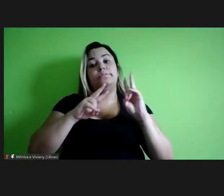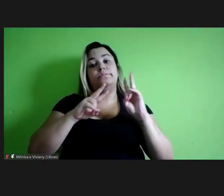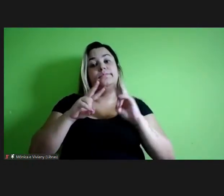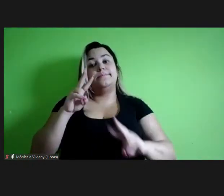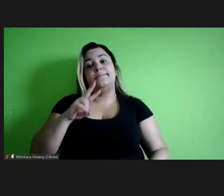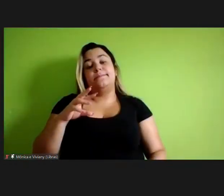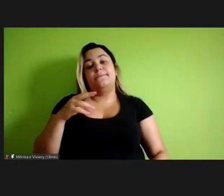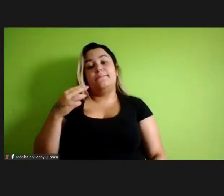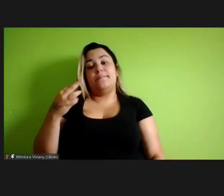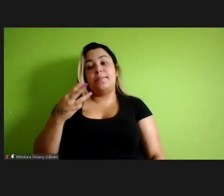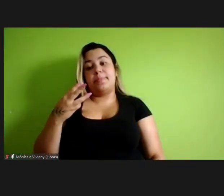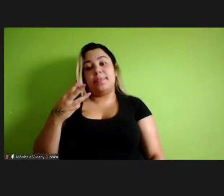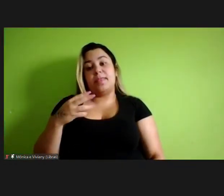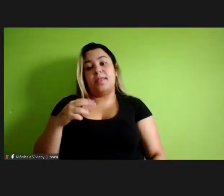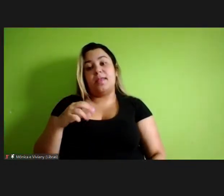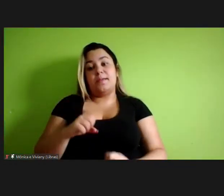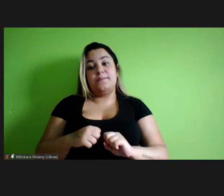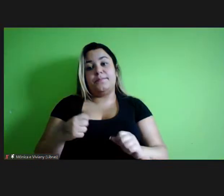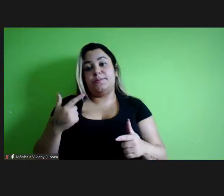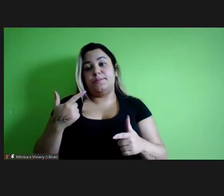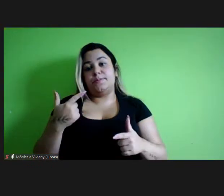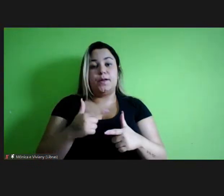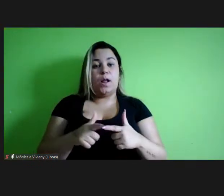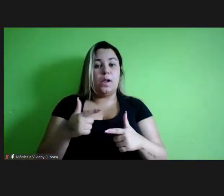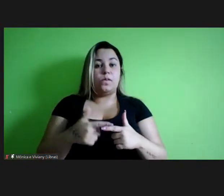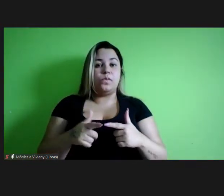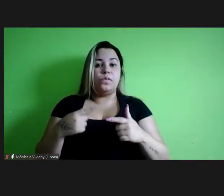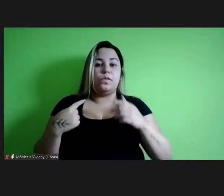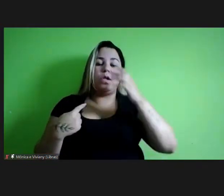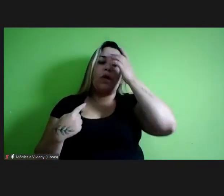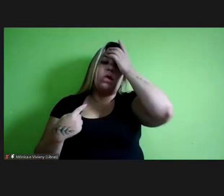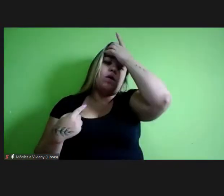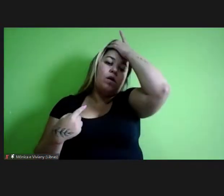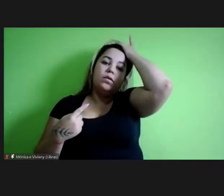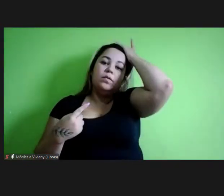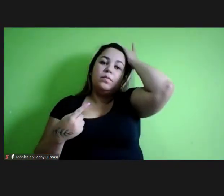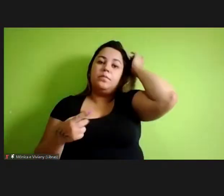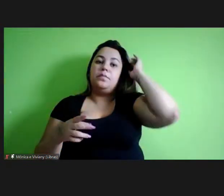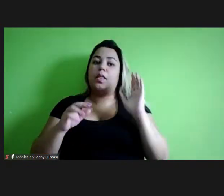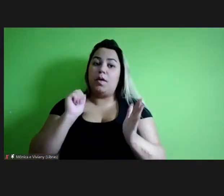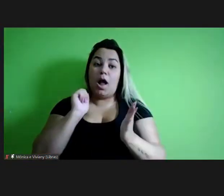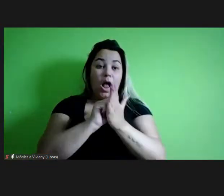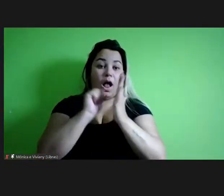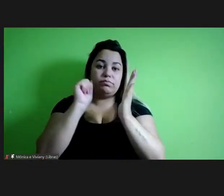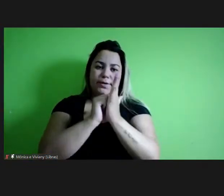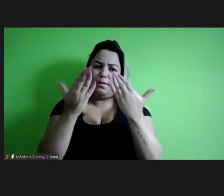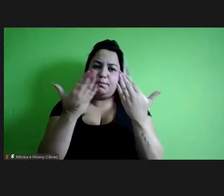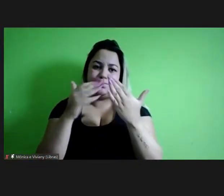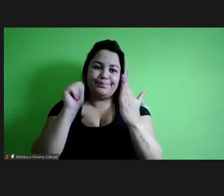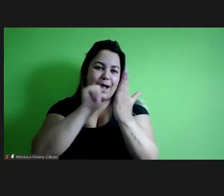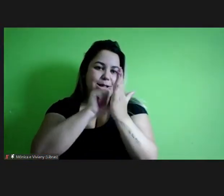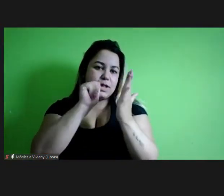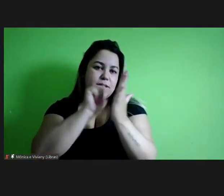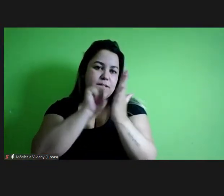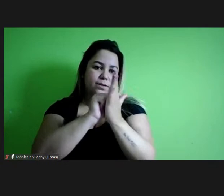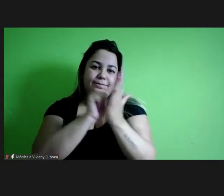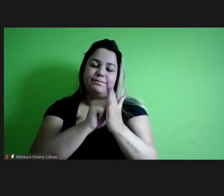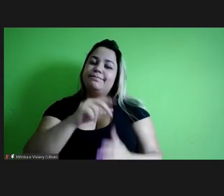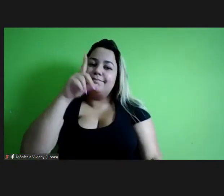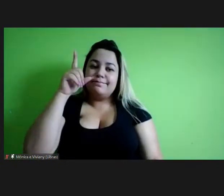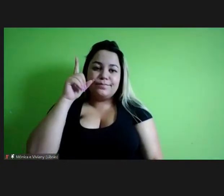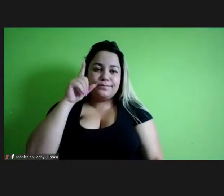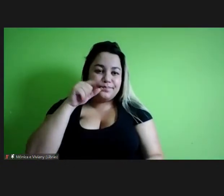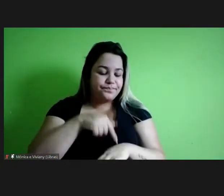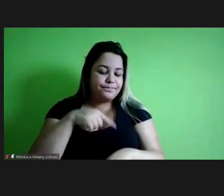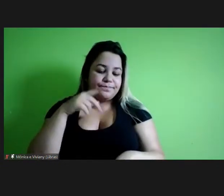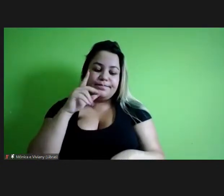I focus these three different problems that are there facing us, and in a way